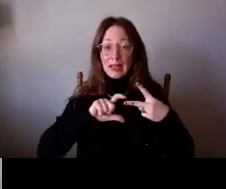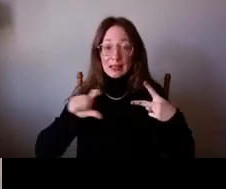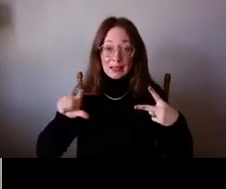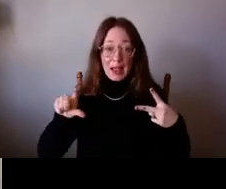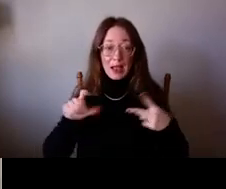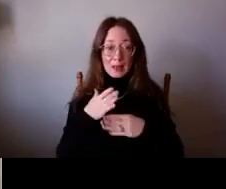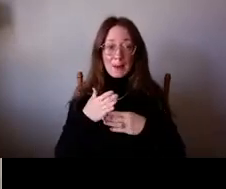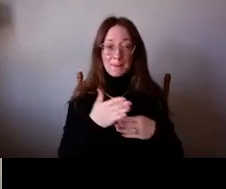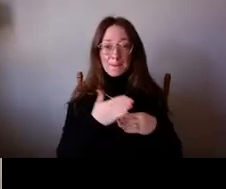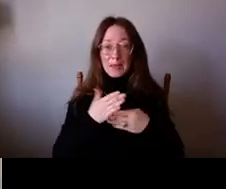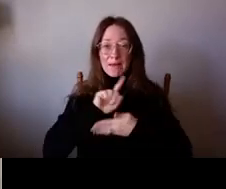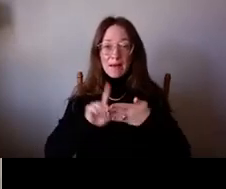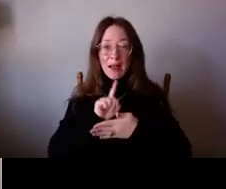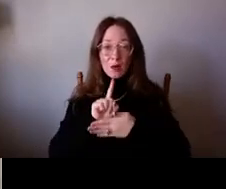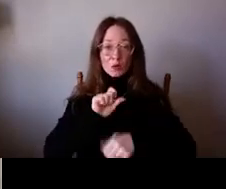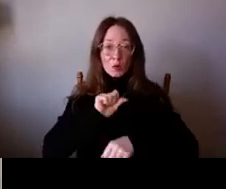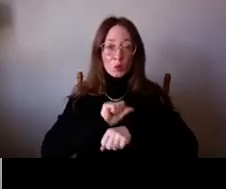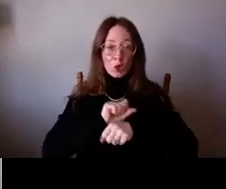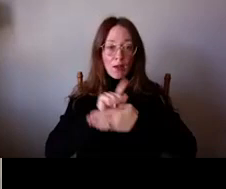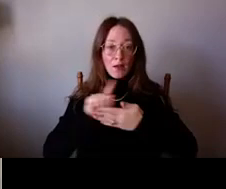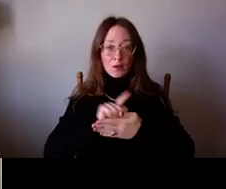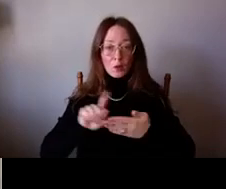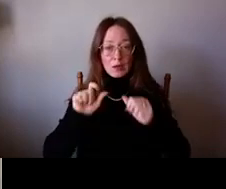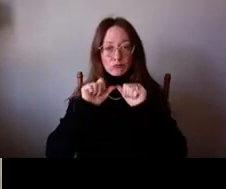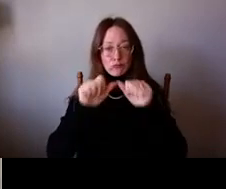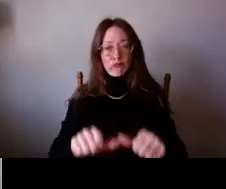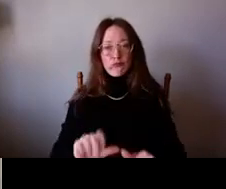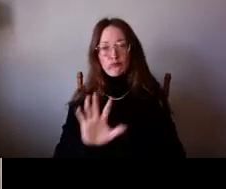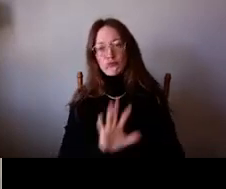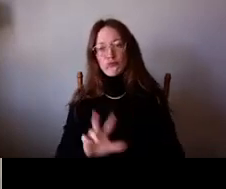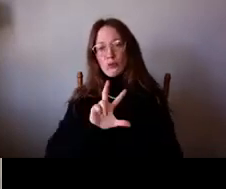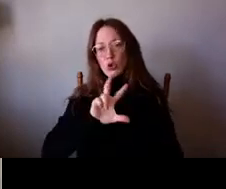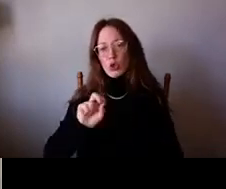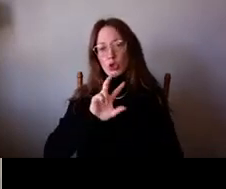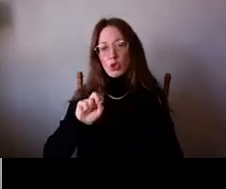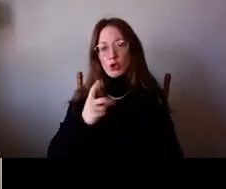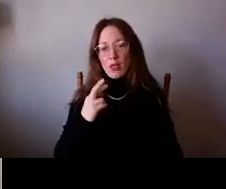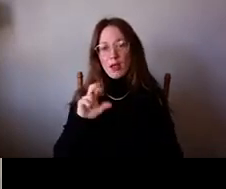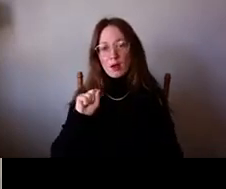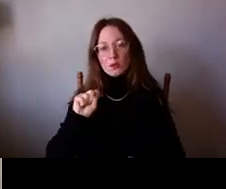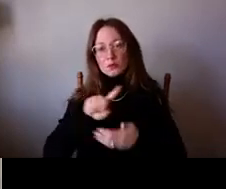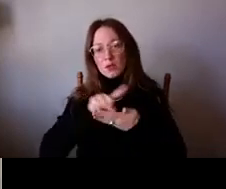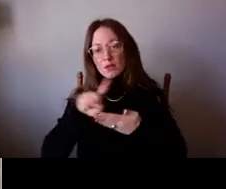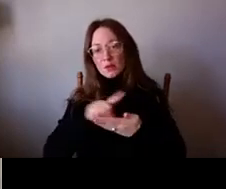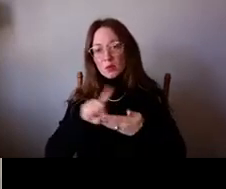worked per week has remained constant at about 30 hours a week across the board.